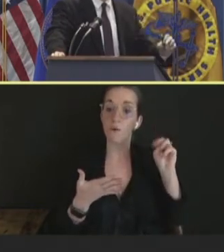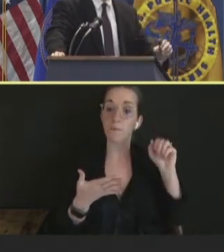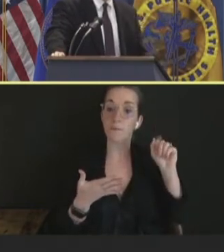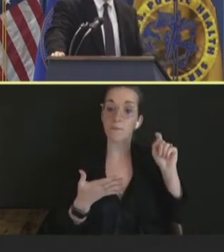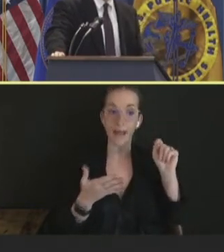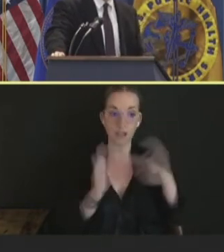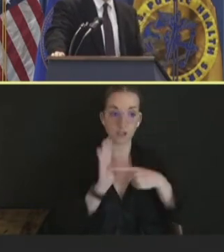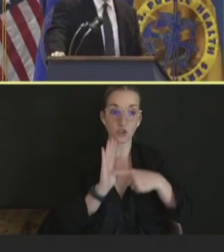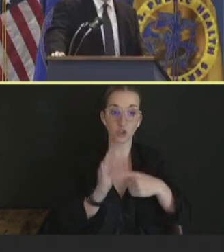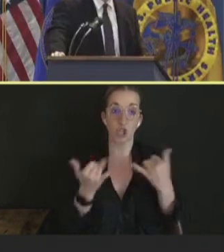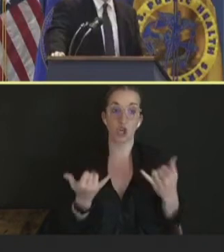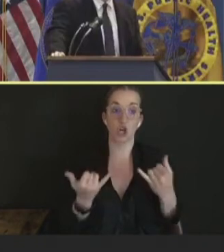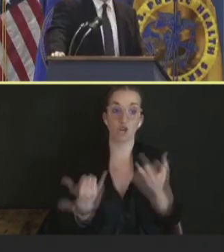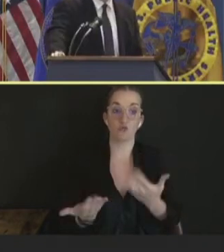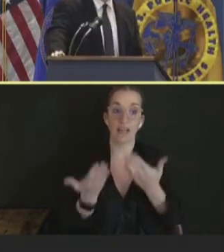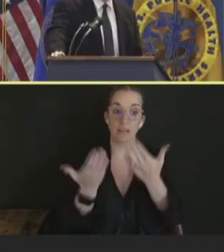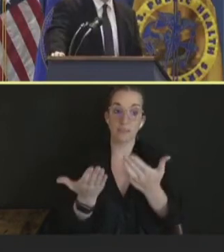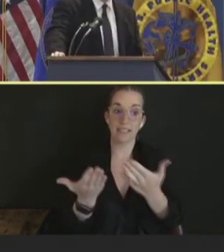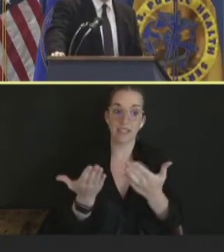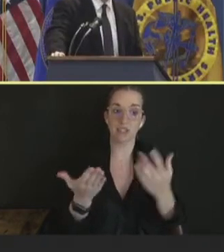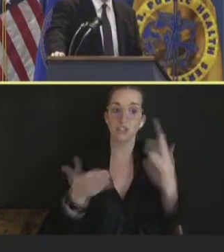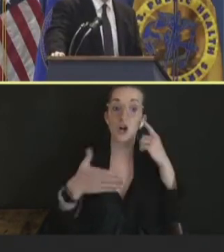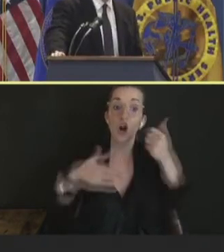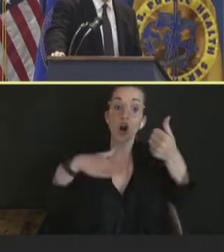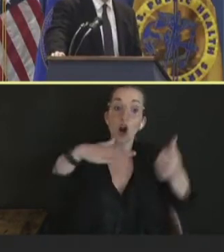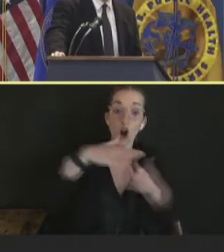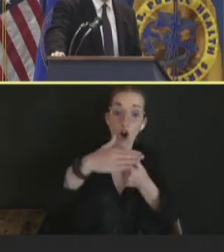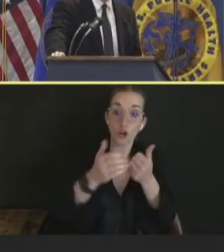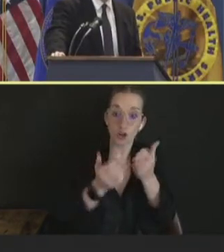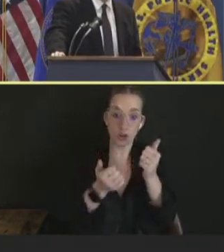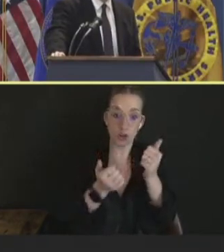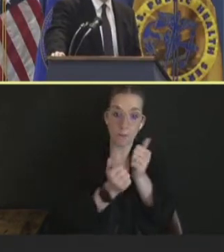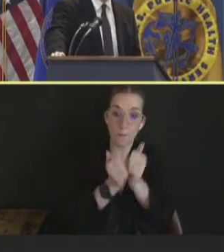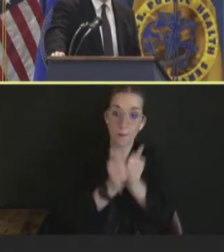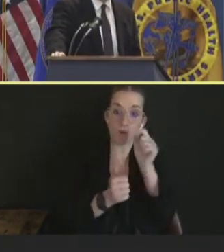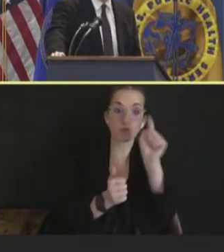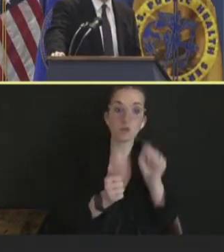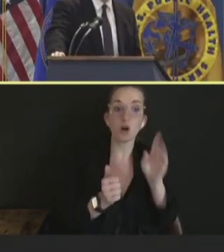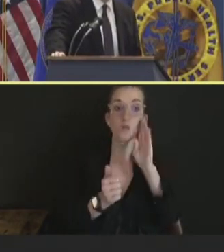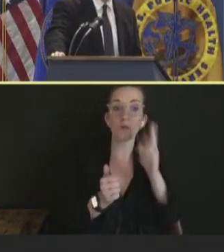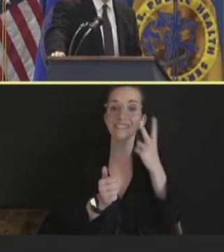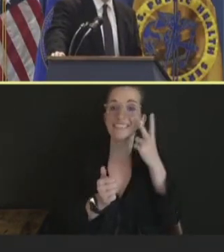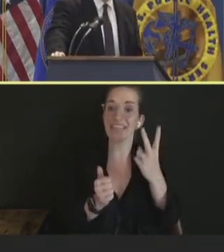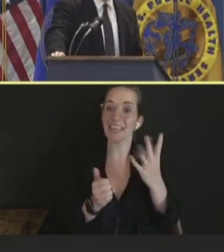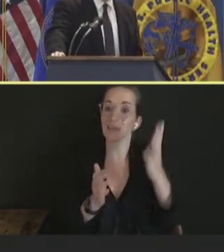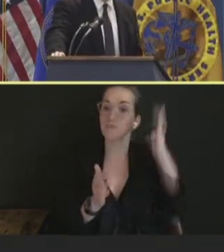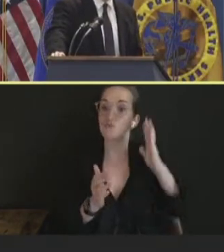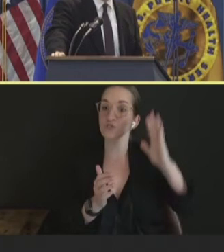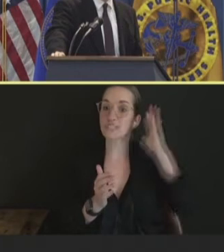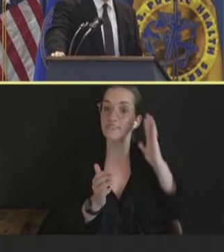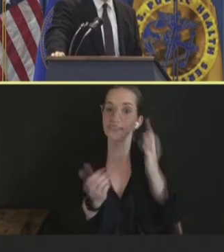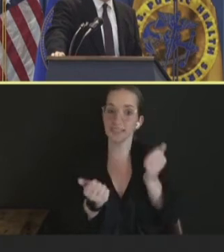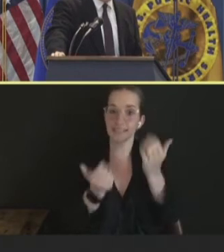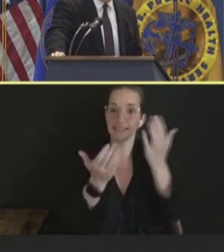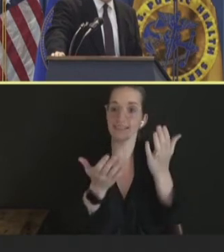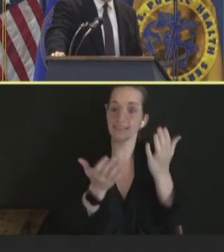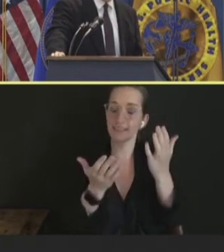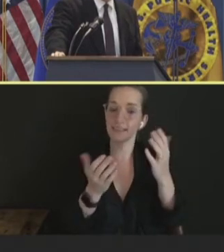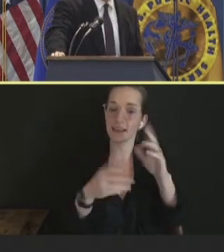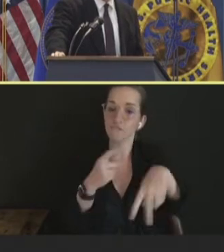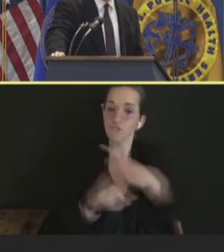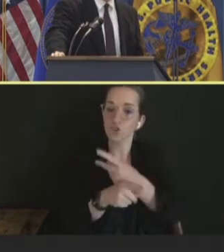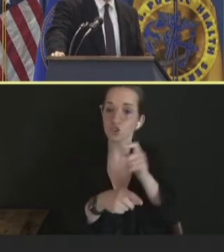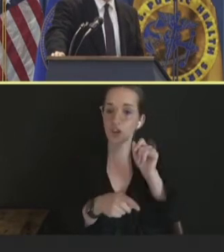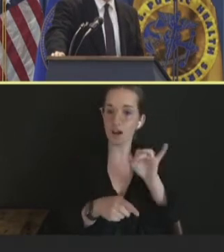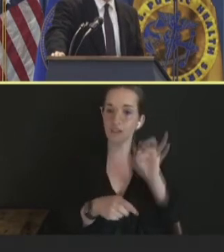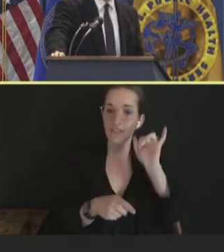Underneath, in most cases, you'll see a previous iteration of the recommendation if you have questions concerning what adjustments we